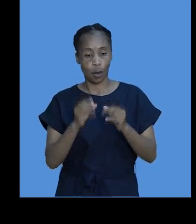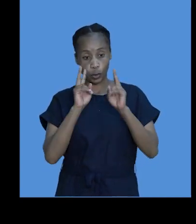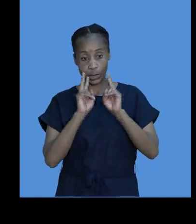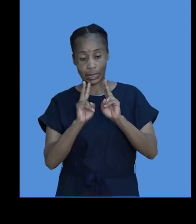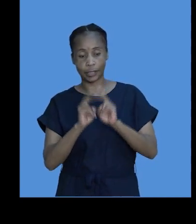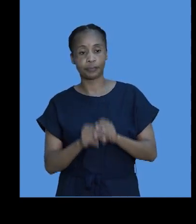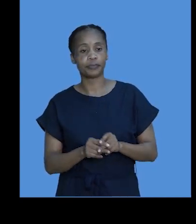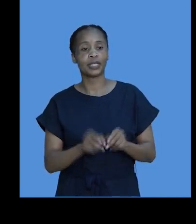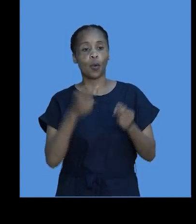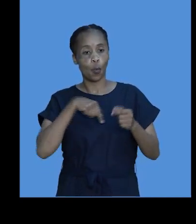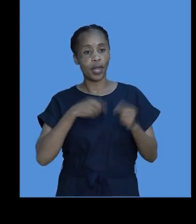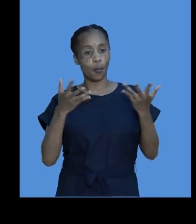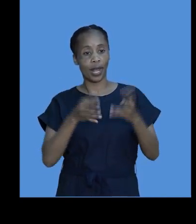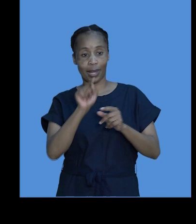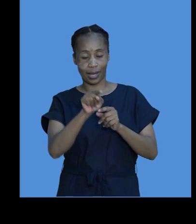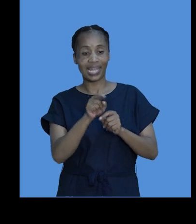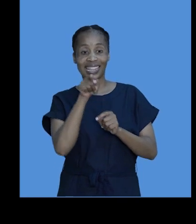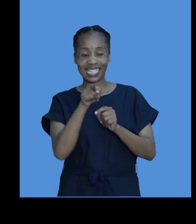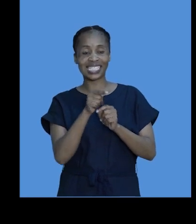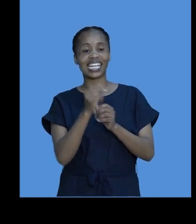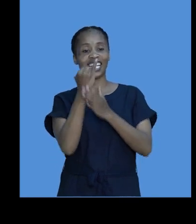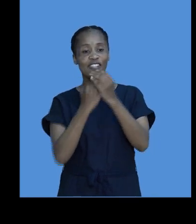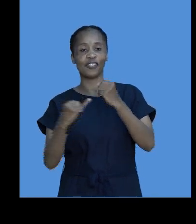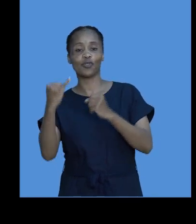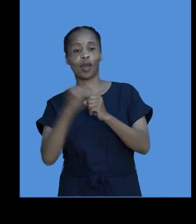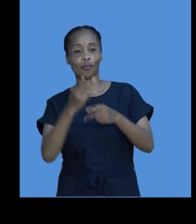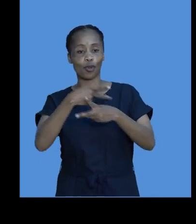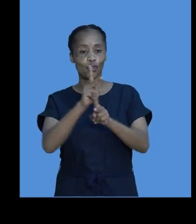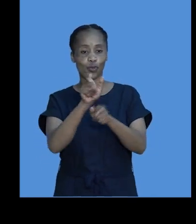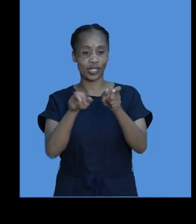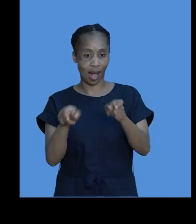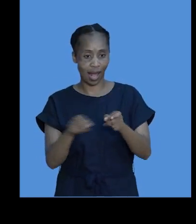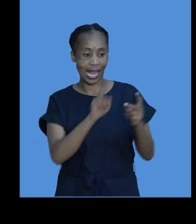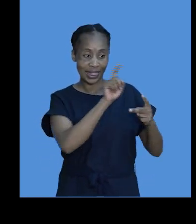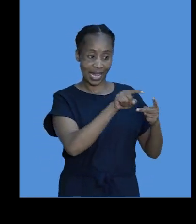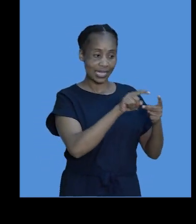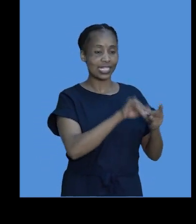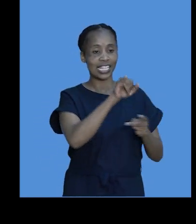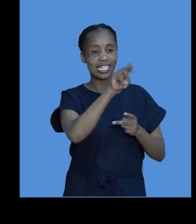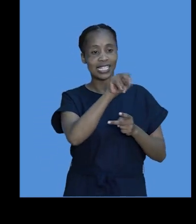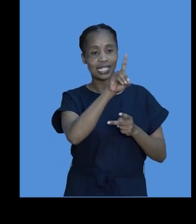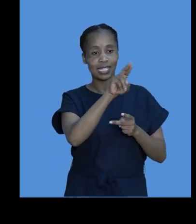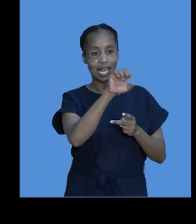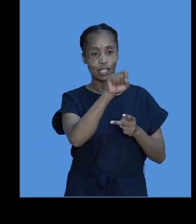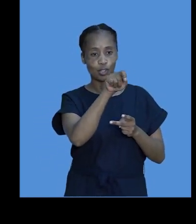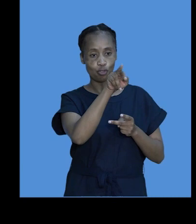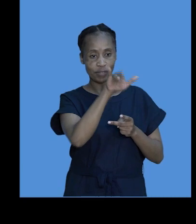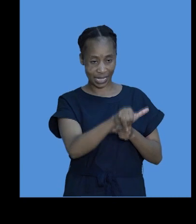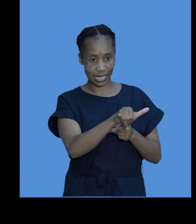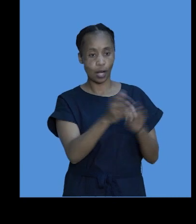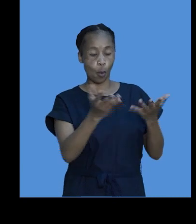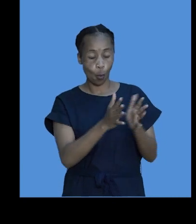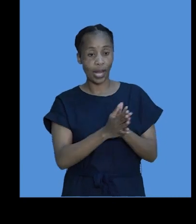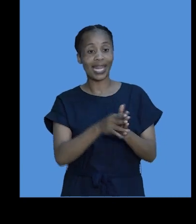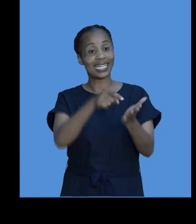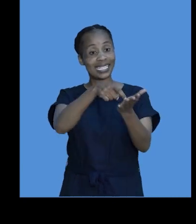let's just check. So this is where we were. So this is our individual producer. This is our industry there. So our industry, it